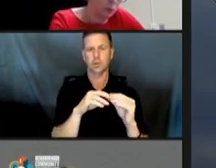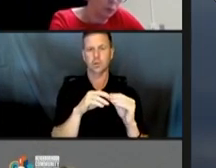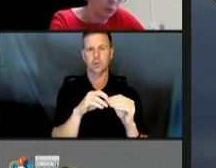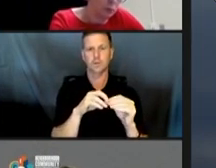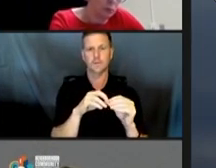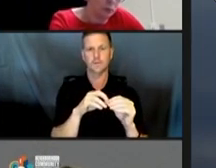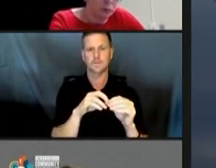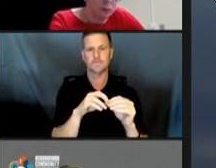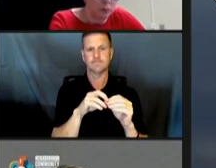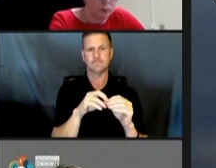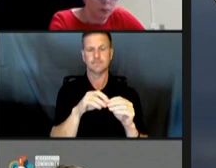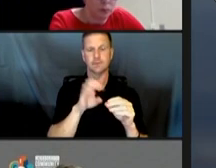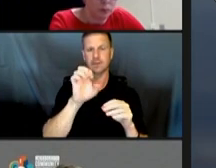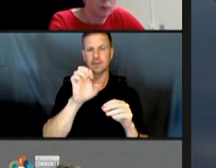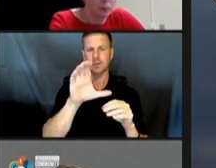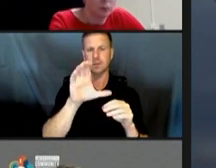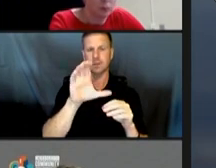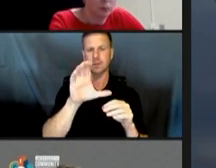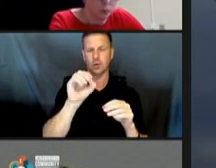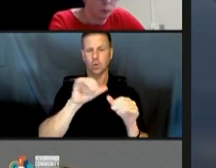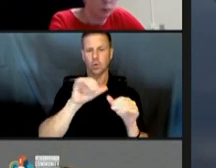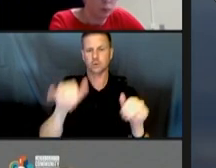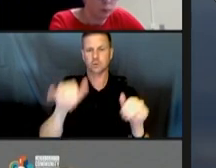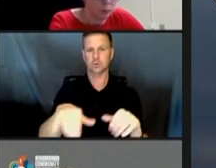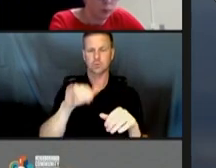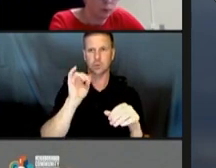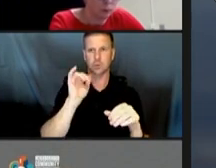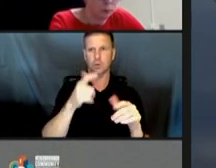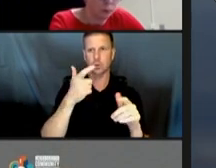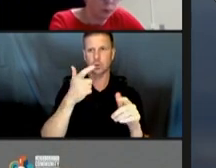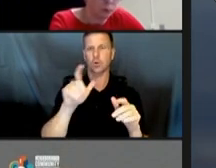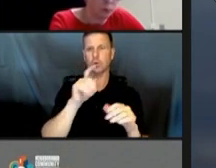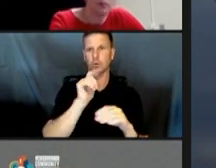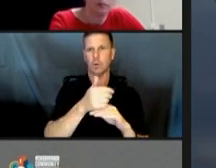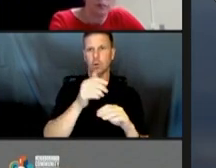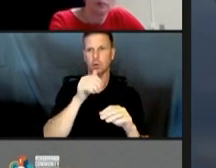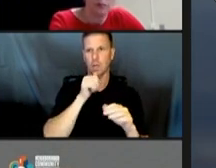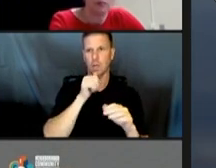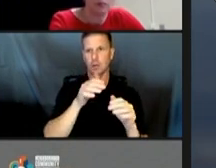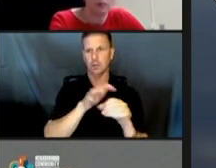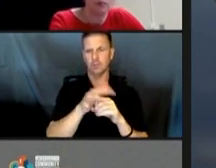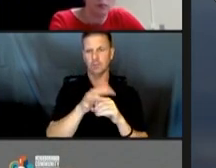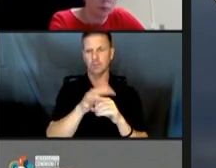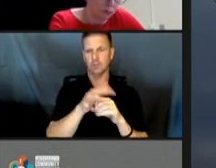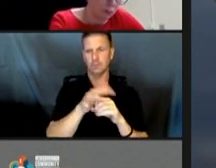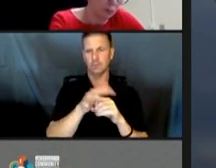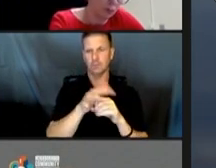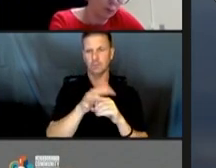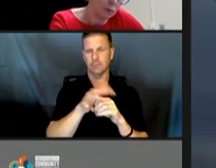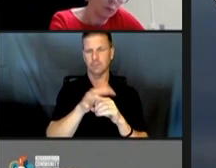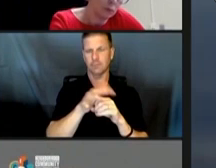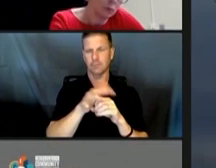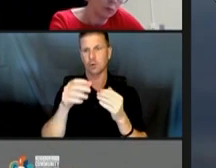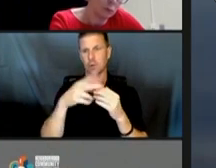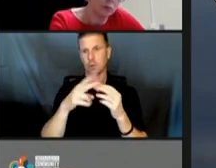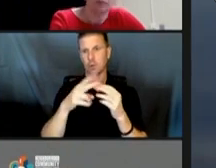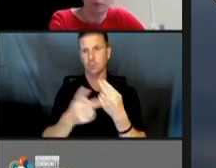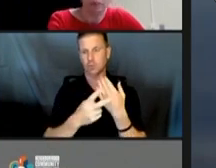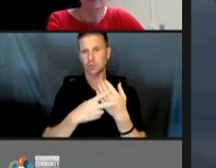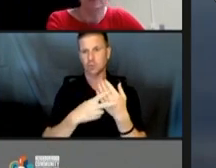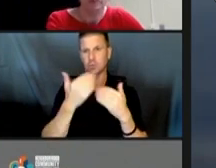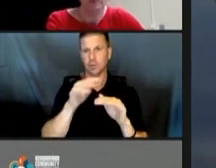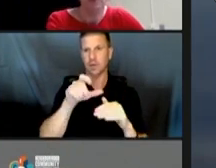ecosystem that largely remains underserved. And so the ability to help either preserve limited equity co-ops or